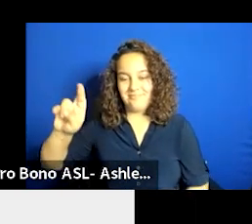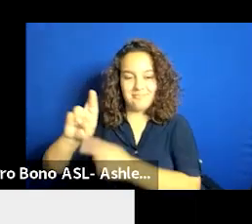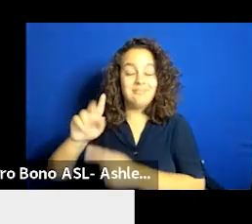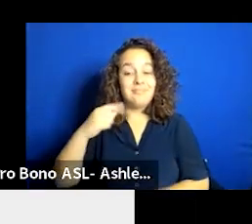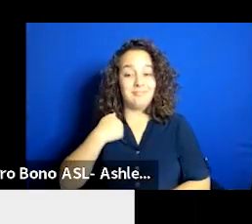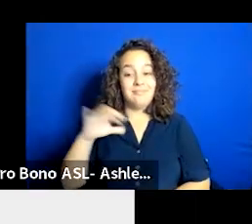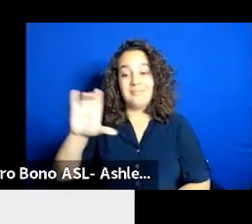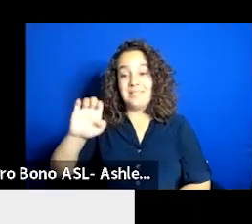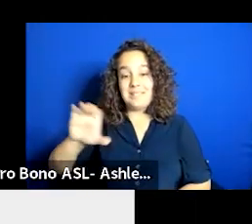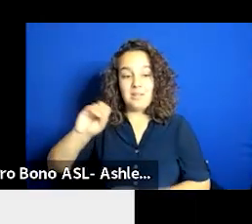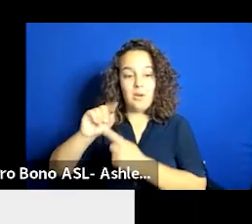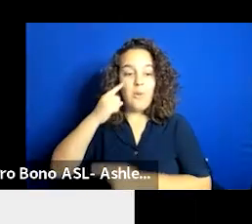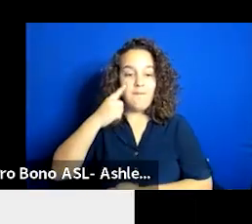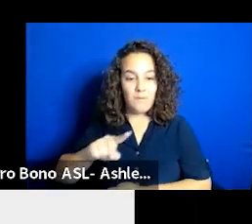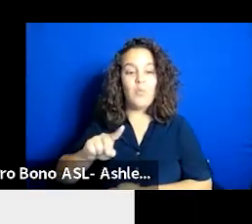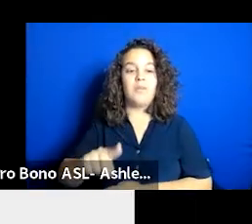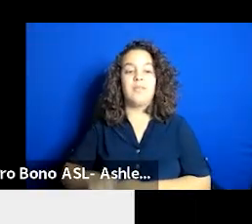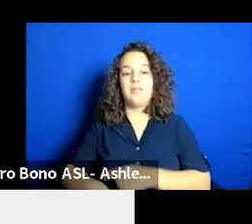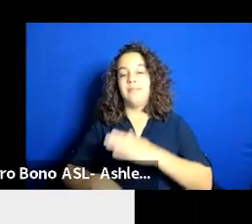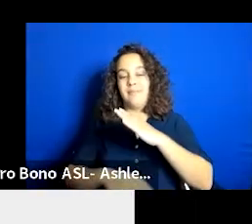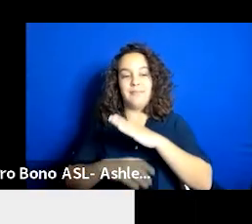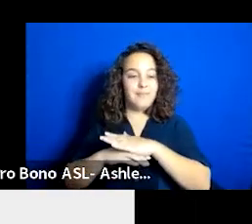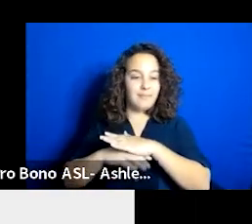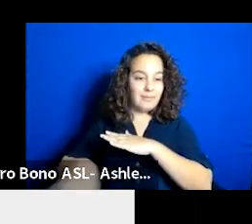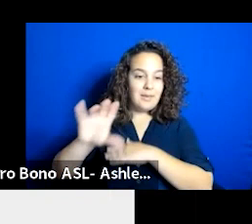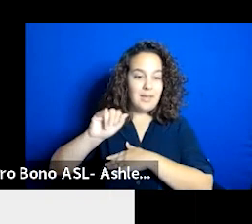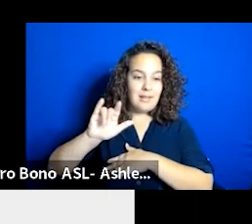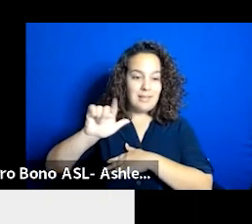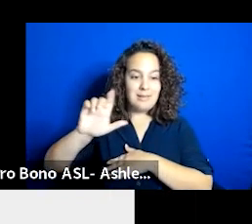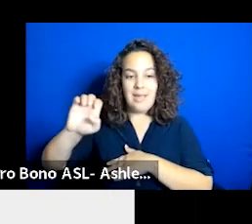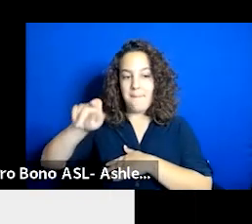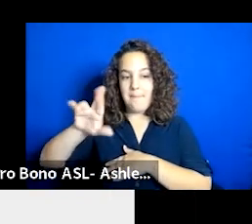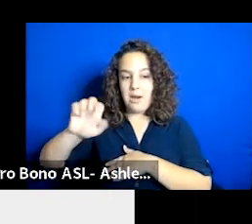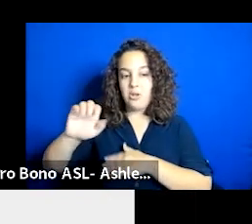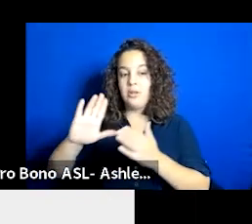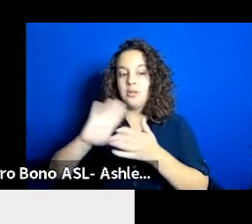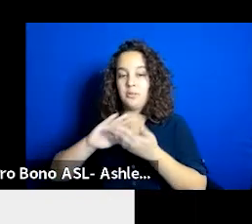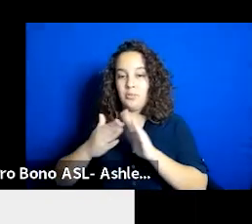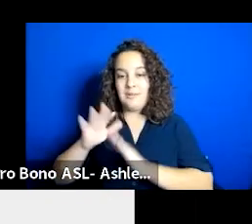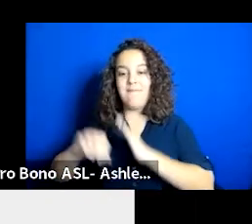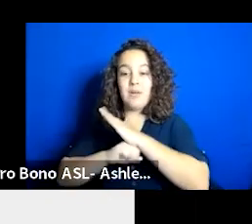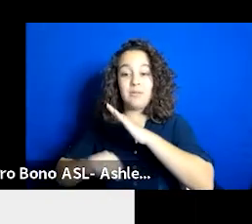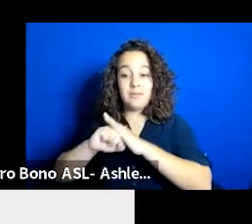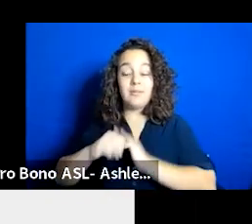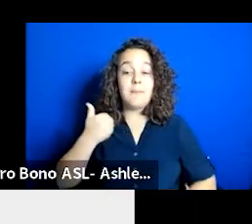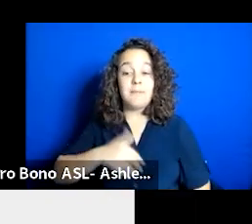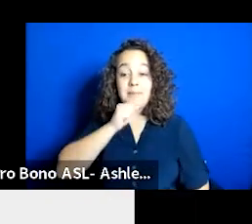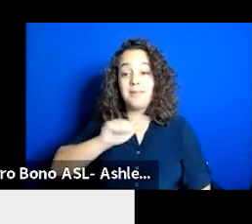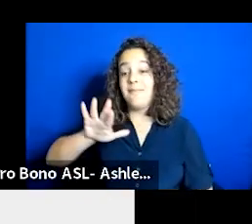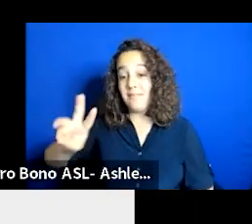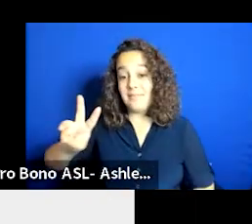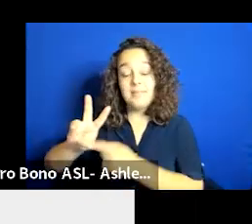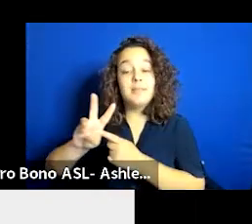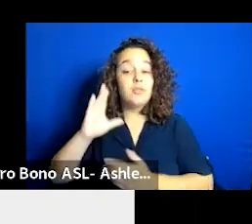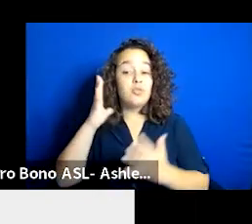Foundation. Proud to be fiscal on this. I am white. I am 56. I have dark reddish hair. I'm wearing